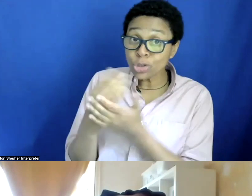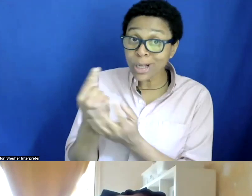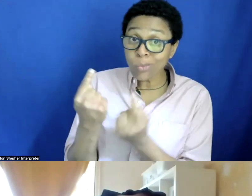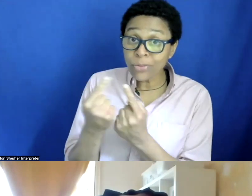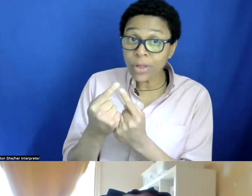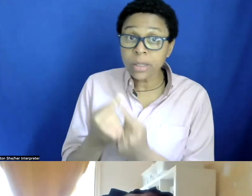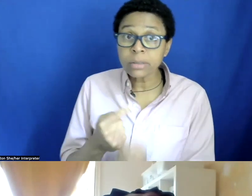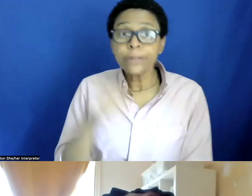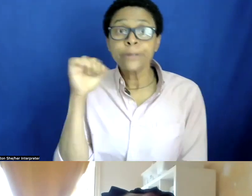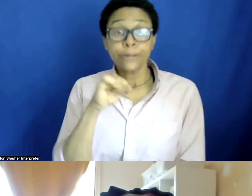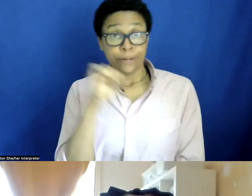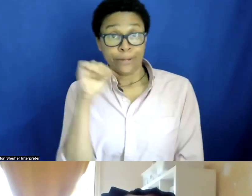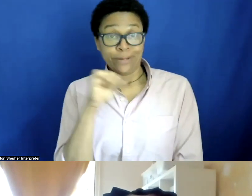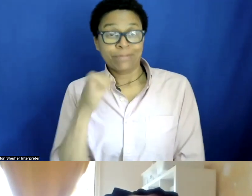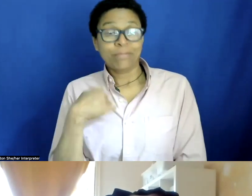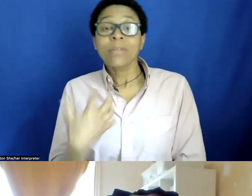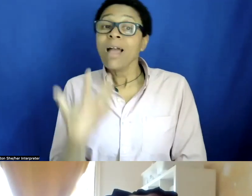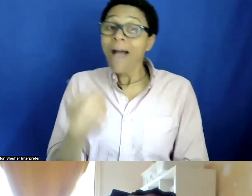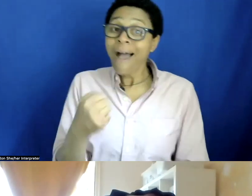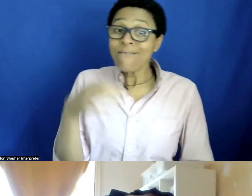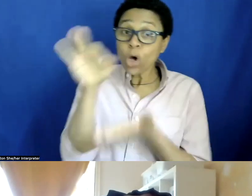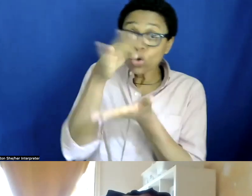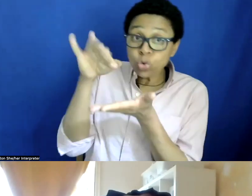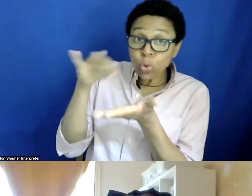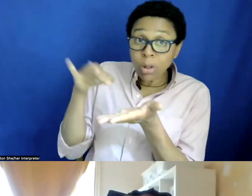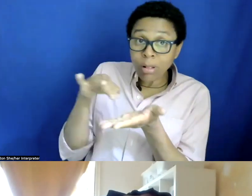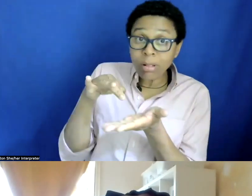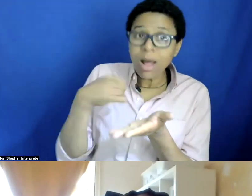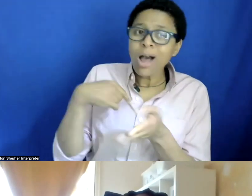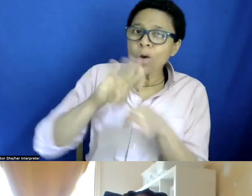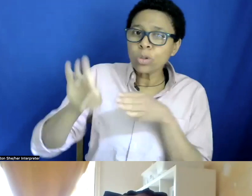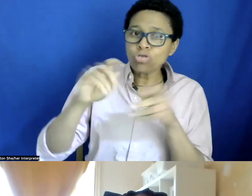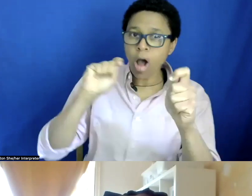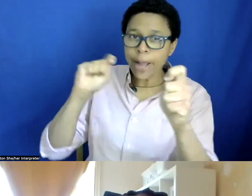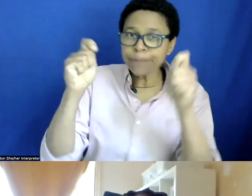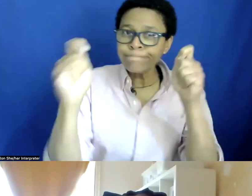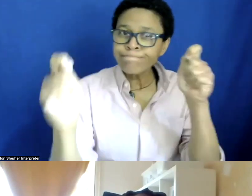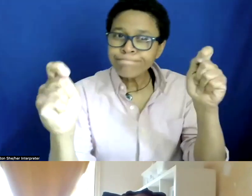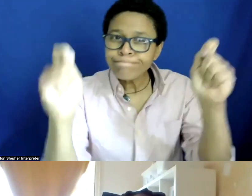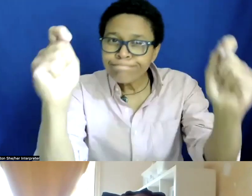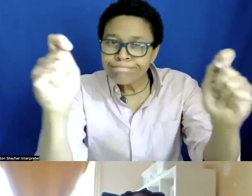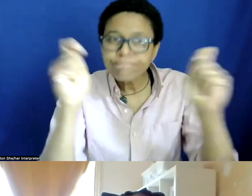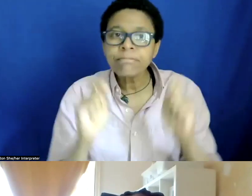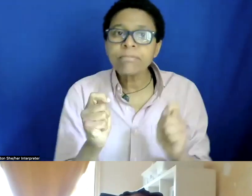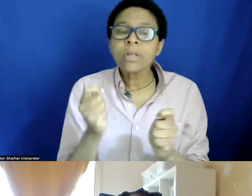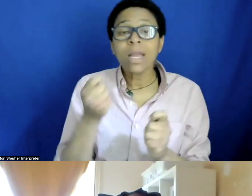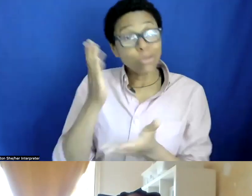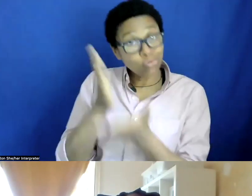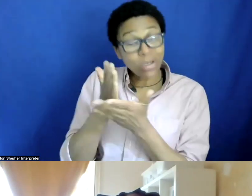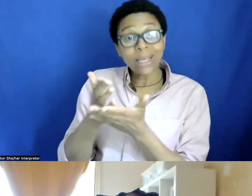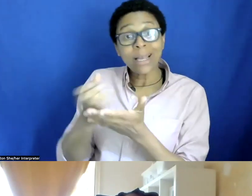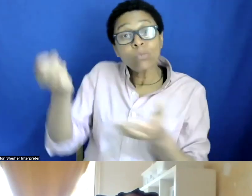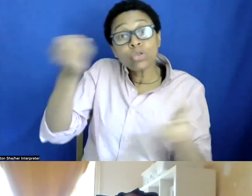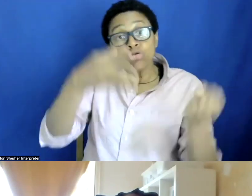Yeah, I also have a doodle, and I'll try and hold it to the camera, but Thank you. for me, it was the bin bags as well. Oh